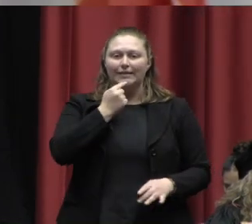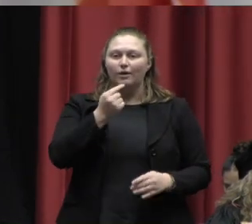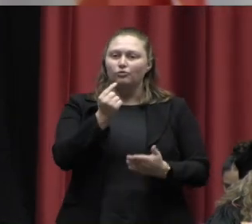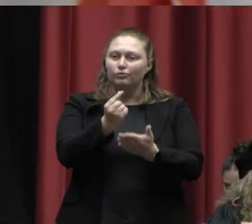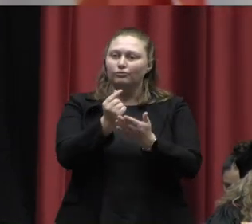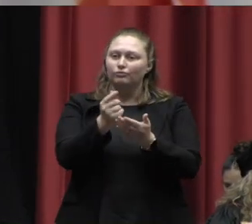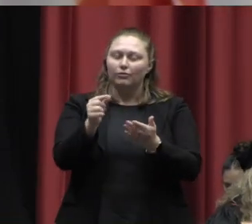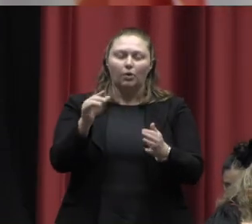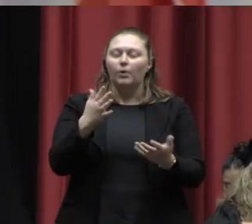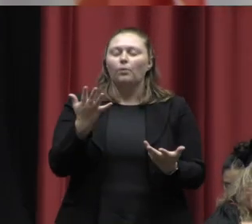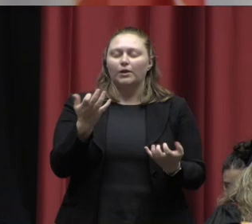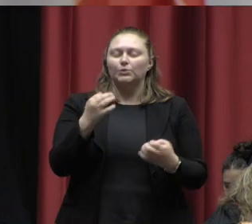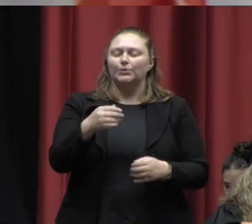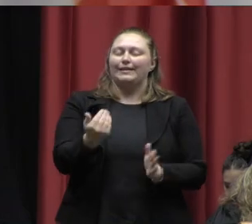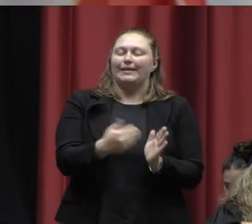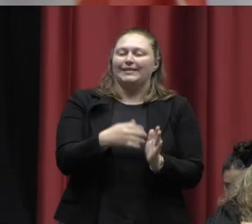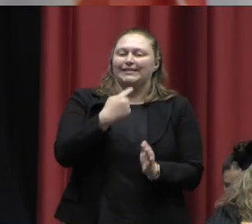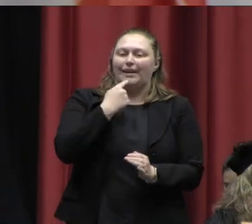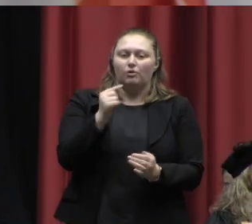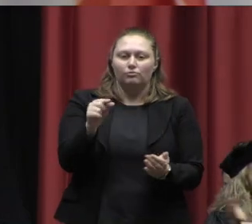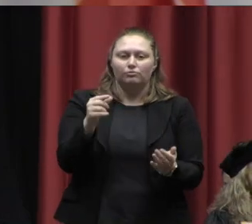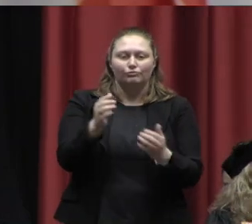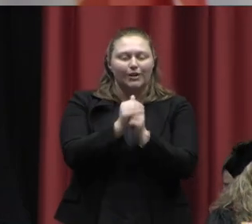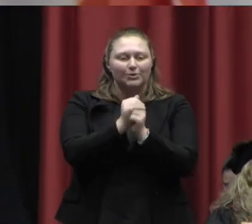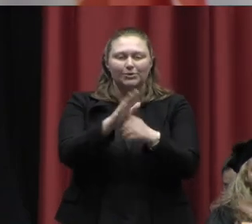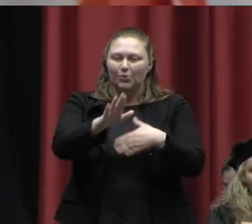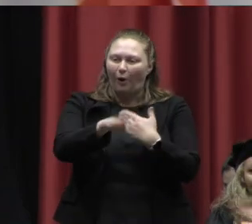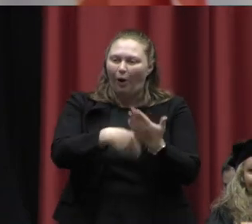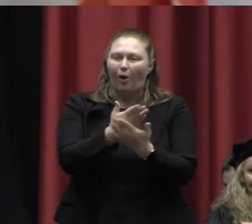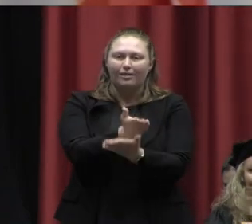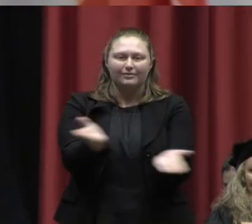of Anderson's newest graduates.